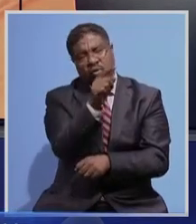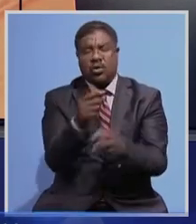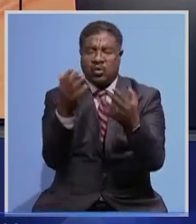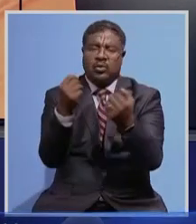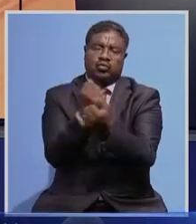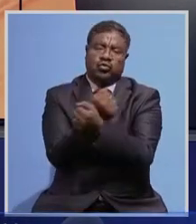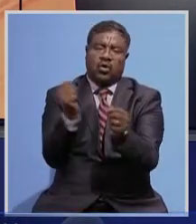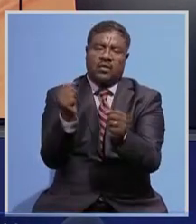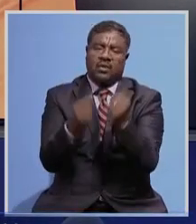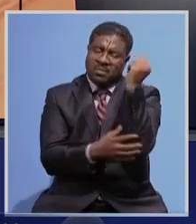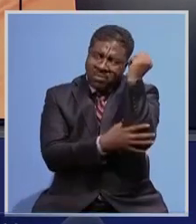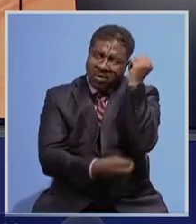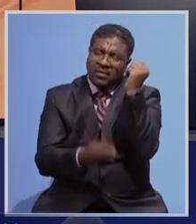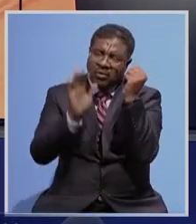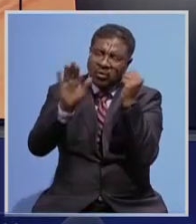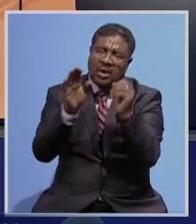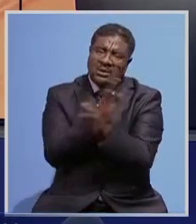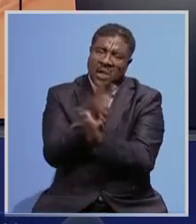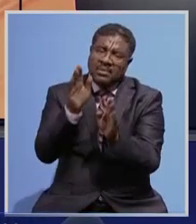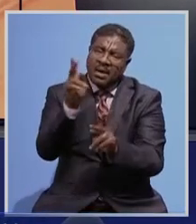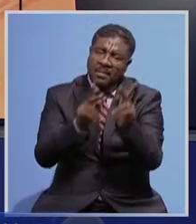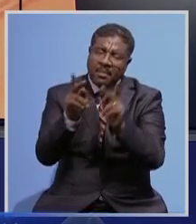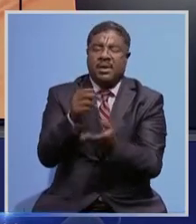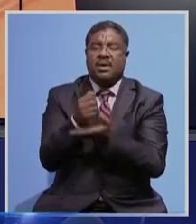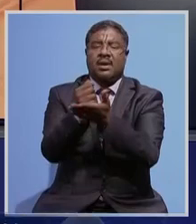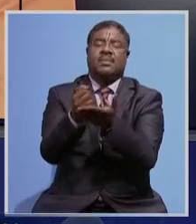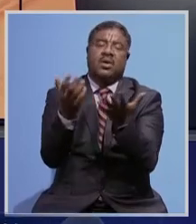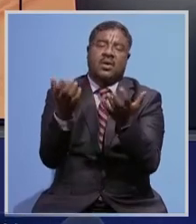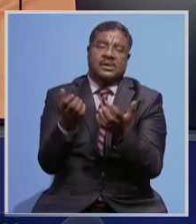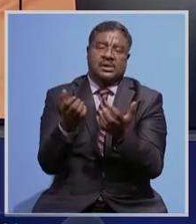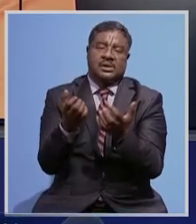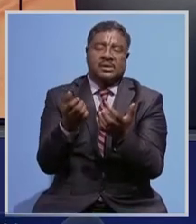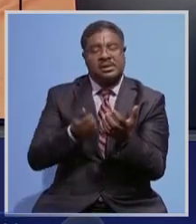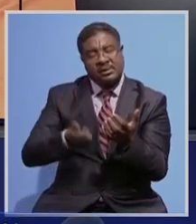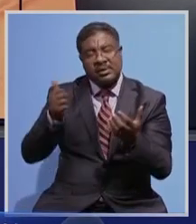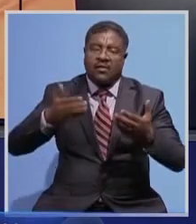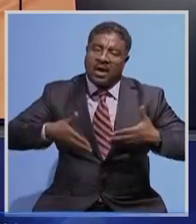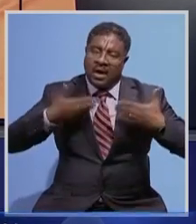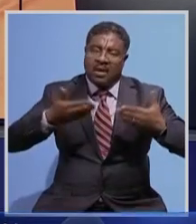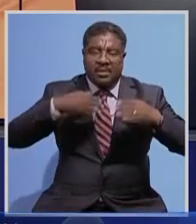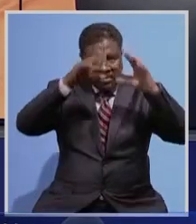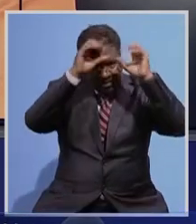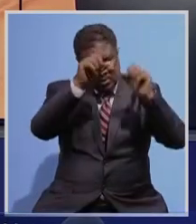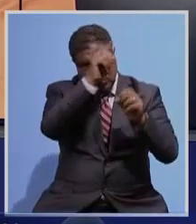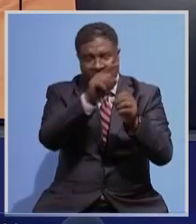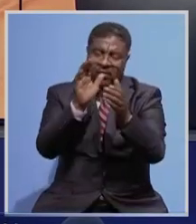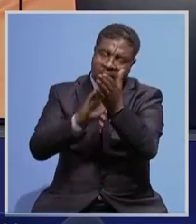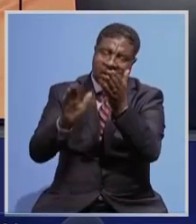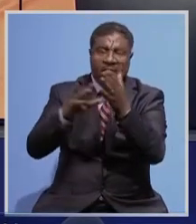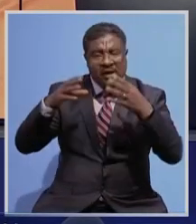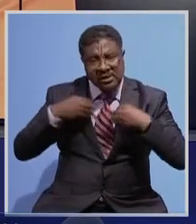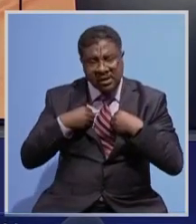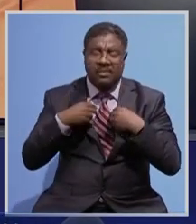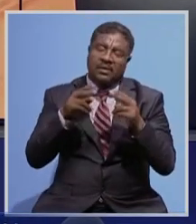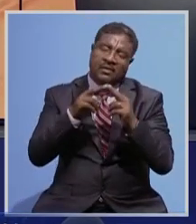people. Mr. Kambwili also says he has taken his forgiveness by the head of state with much appreciation. He says this is